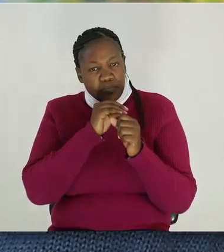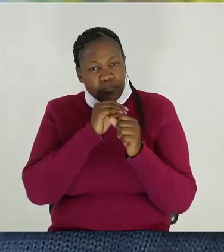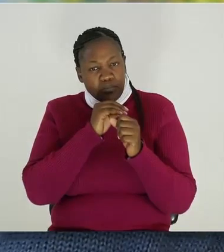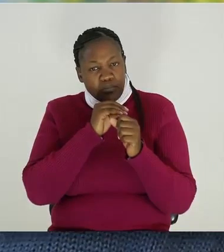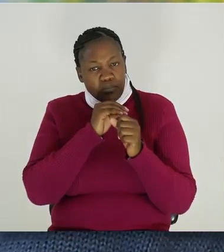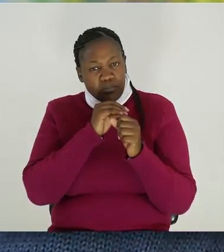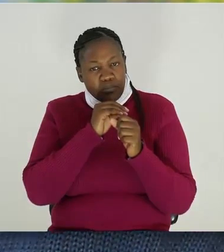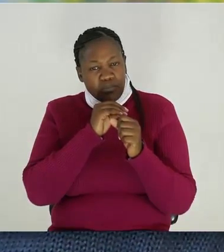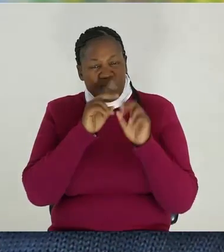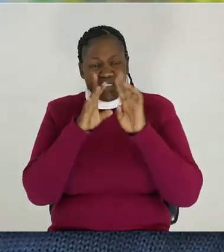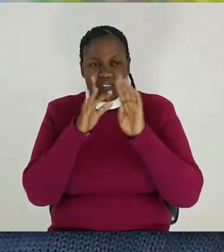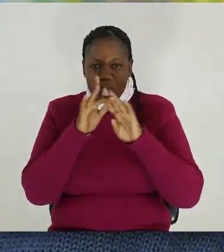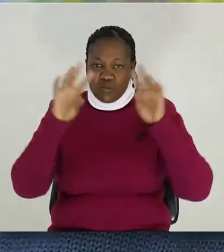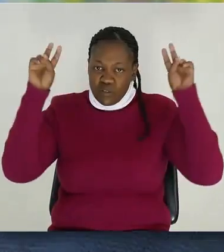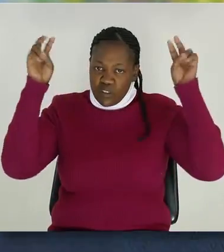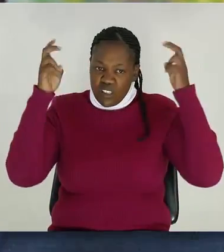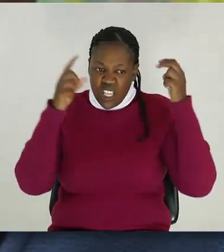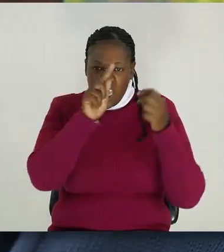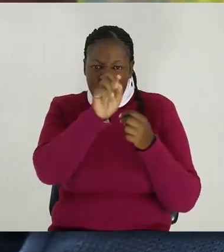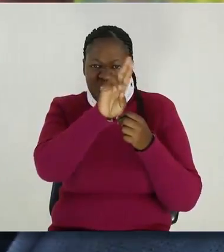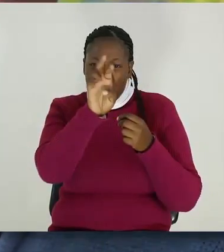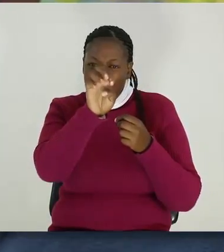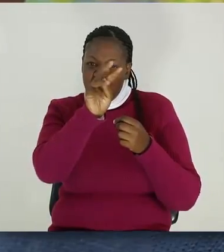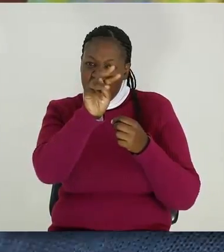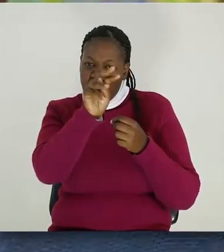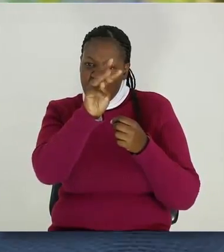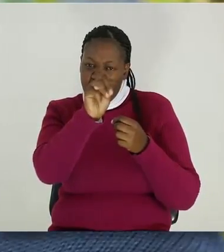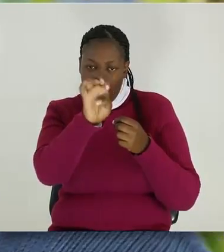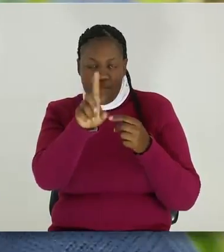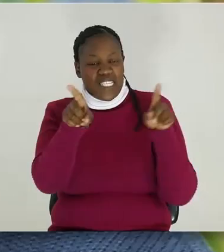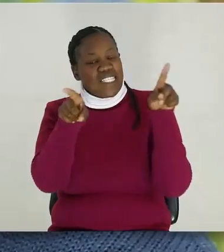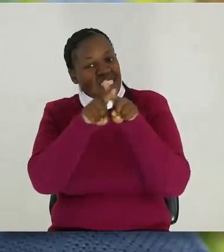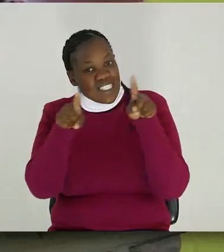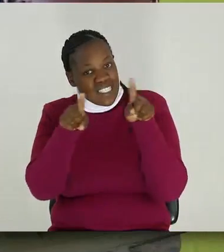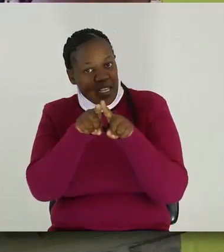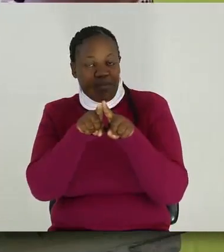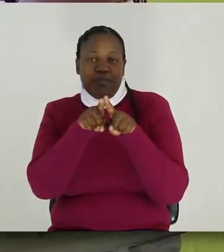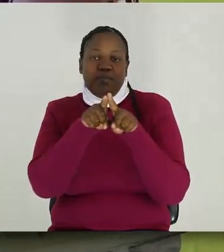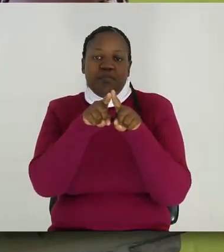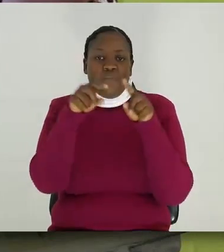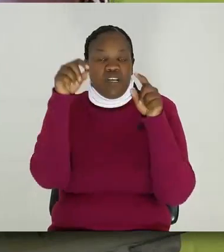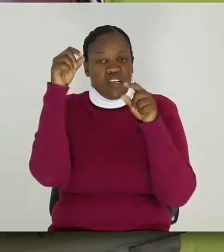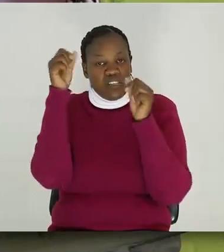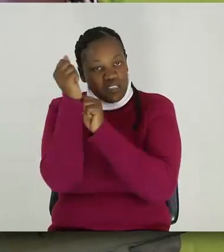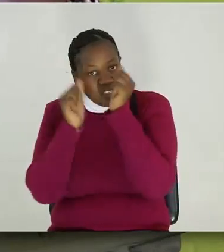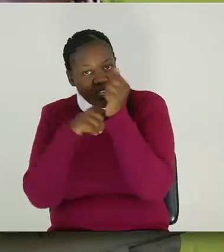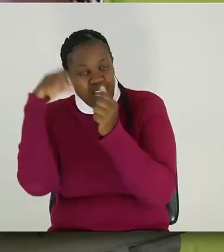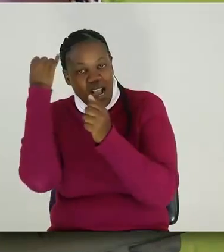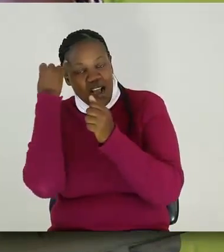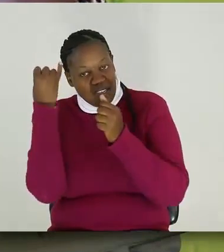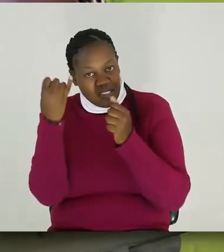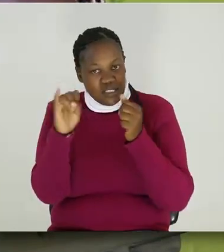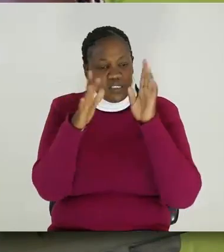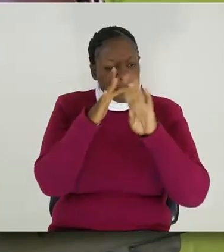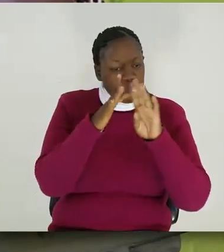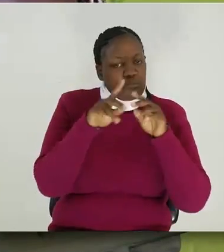too long. 14 lines. It's like writing an essay. Well, many people feel inspired by